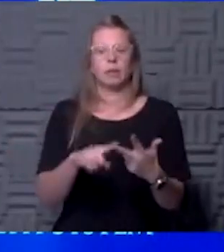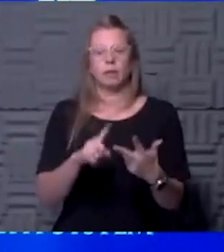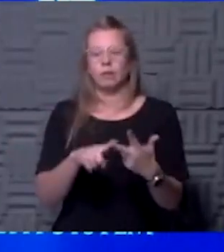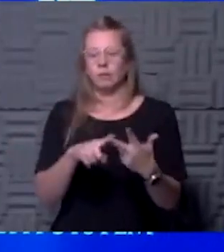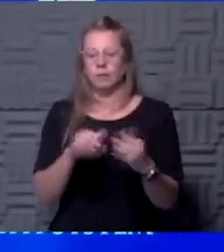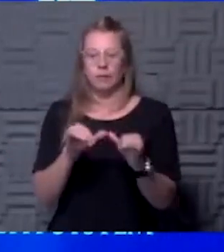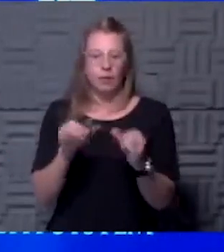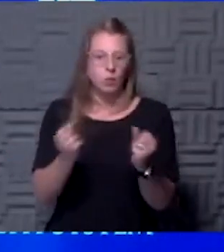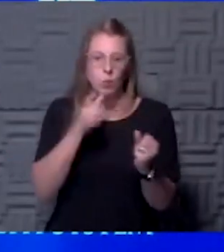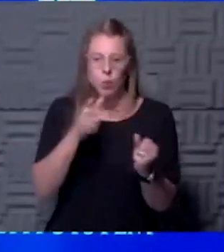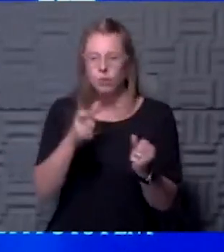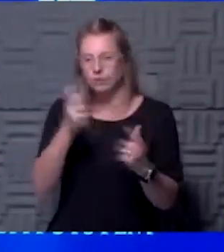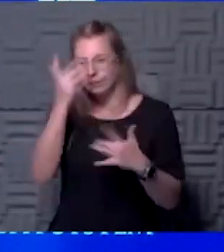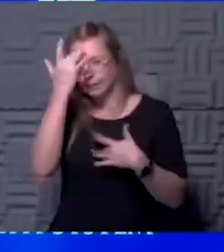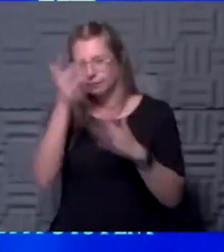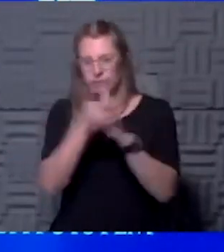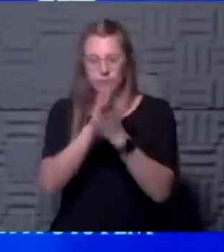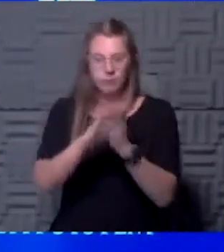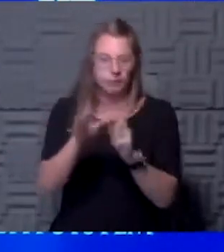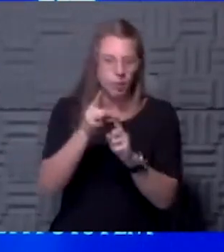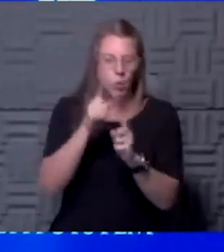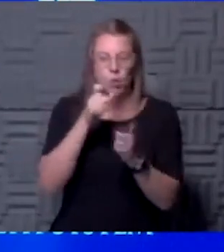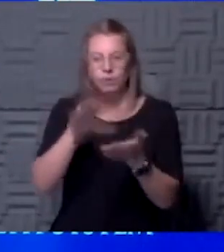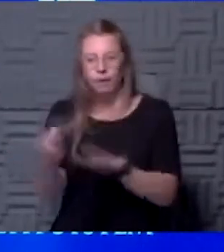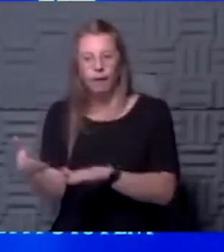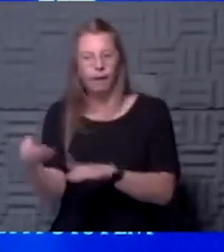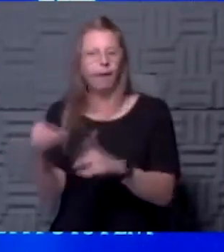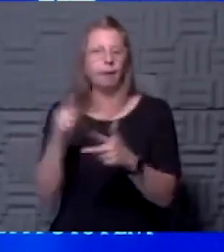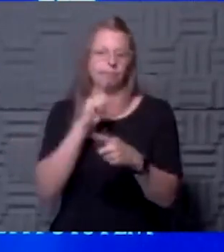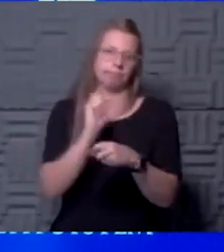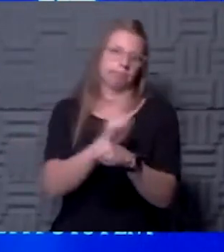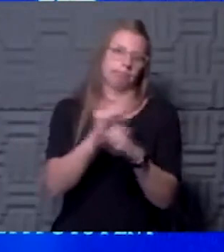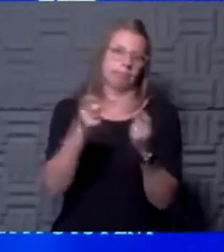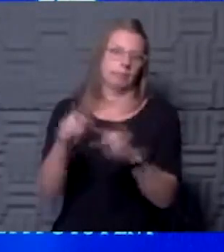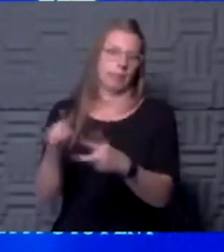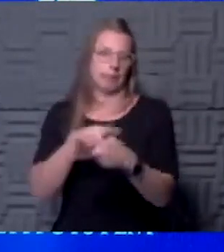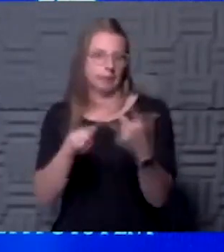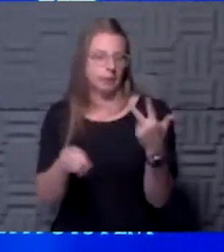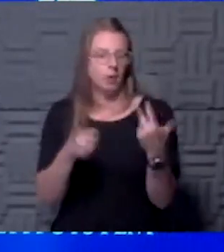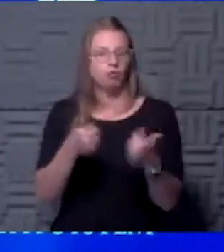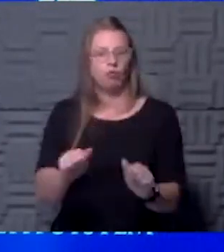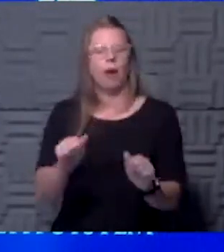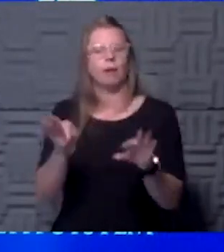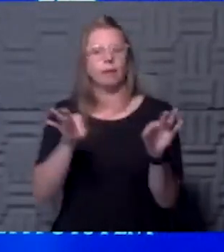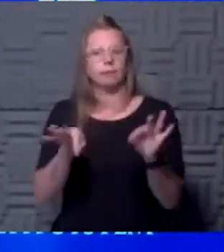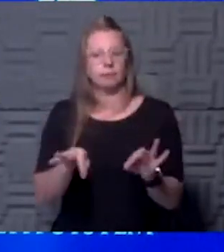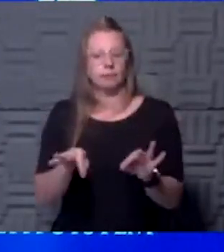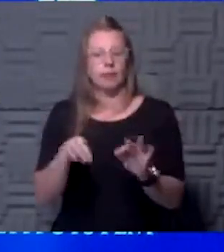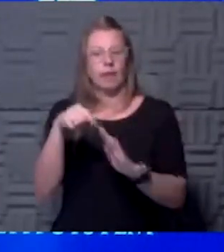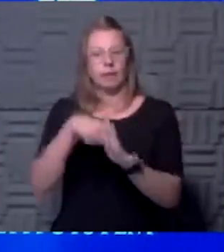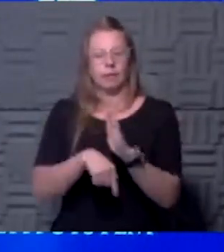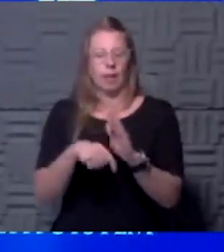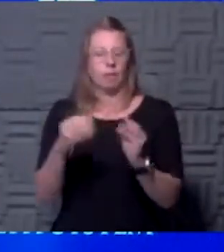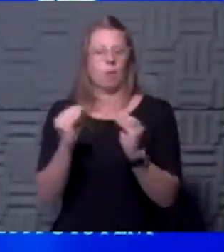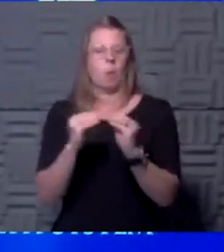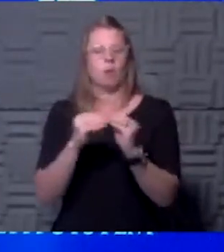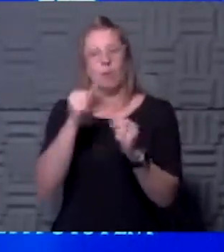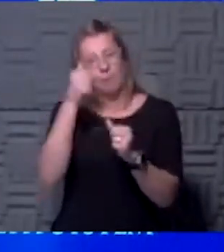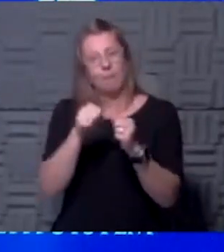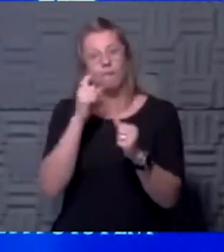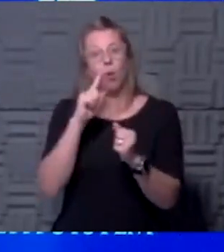who's getting sick, who's dying, and what's really going on. We'll continue to try and do that. And remember, for